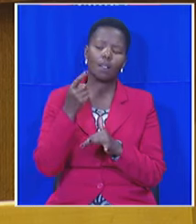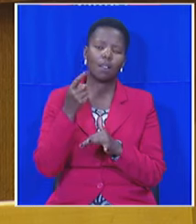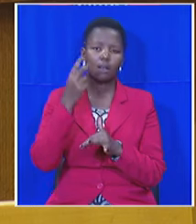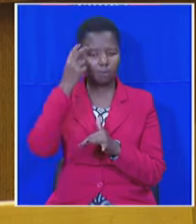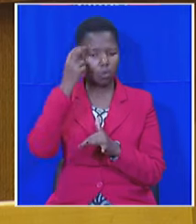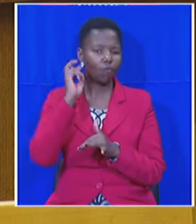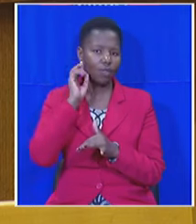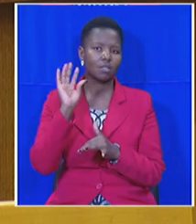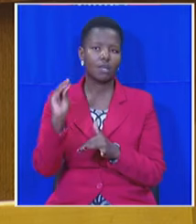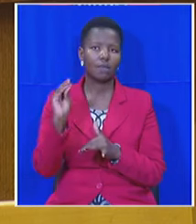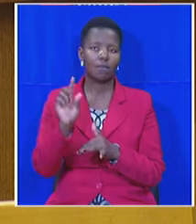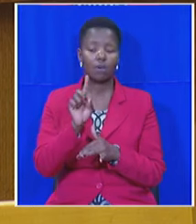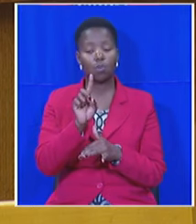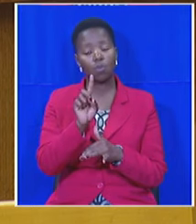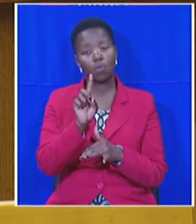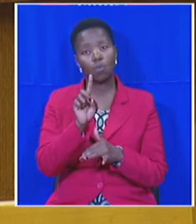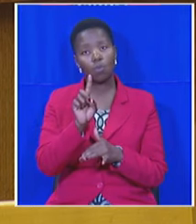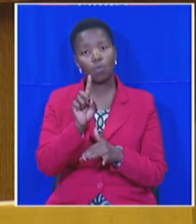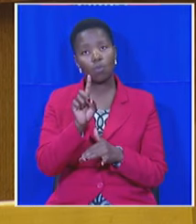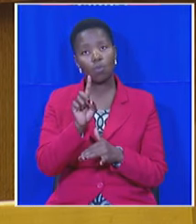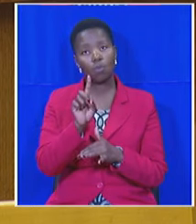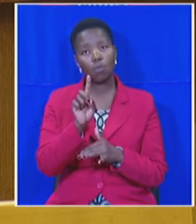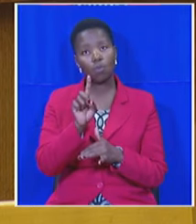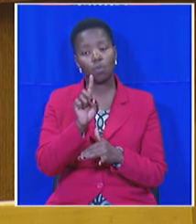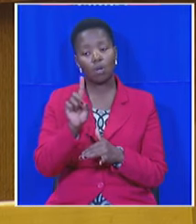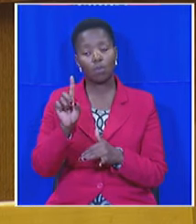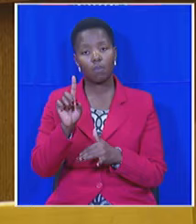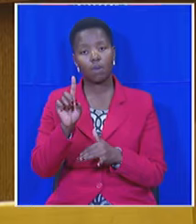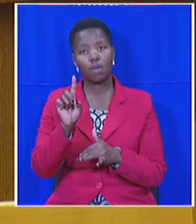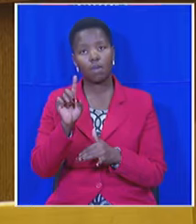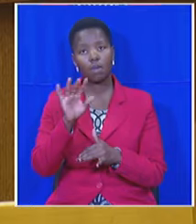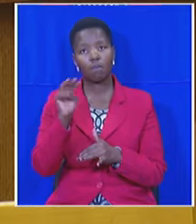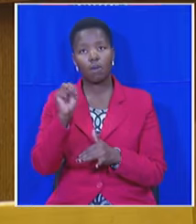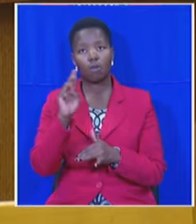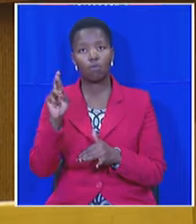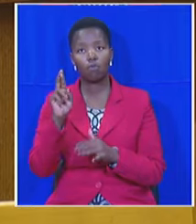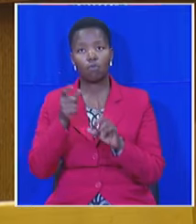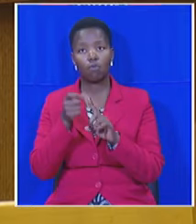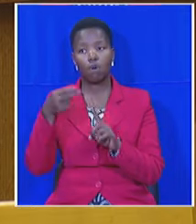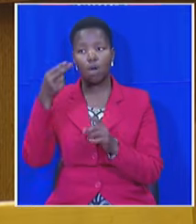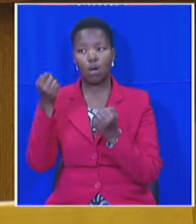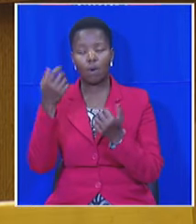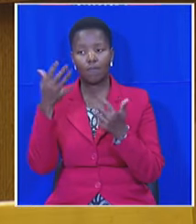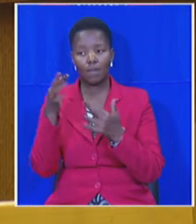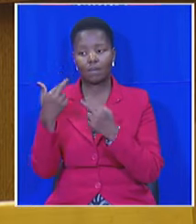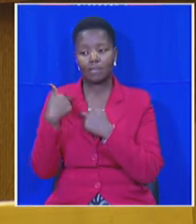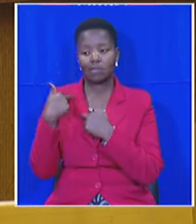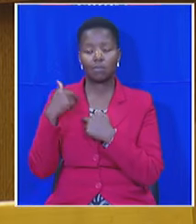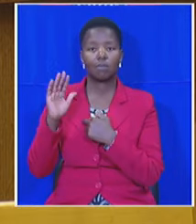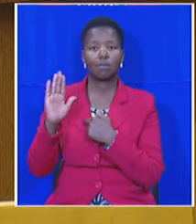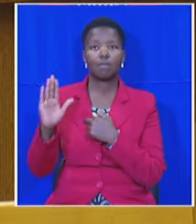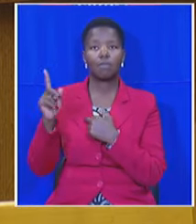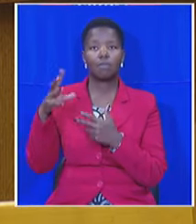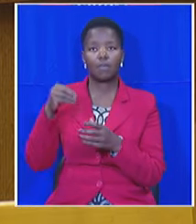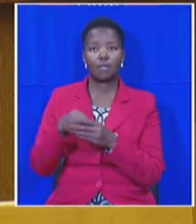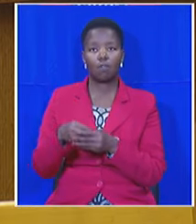113.5 million rand. That is what the Western Cape High Court judge said the Democratic Alliance has been responsible in corruption